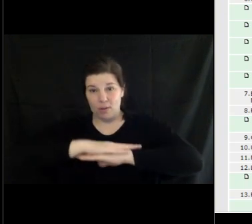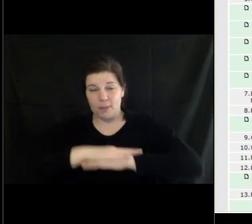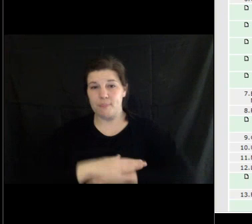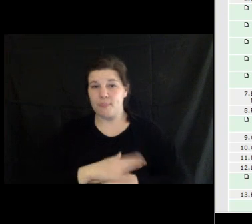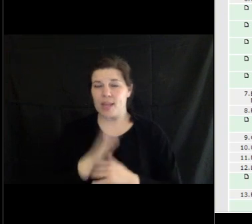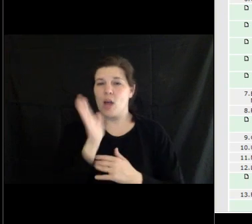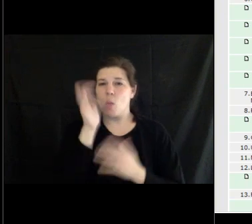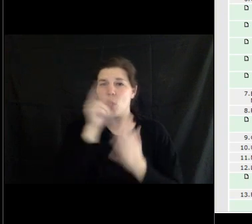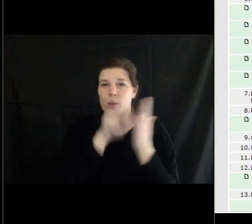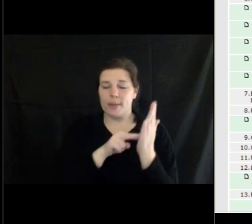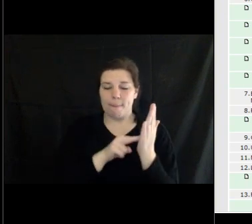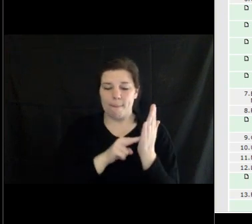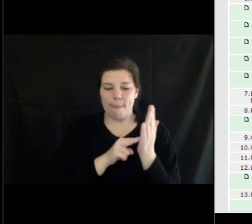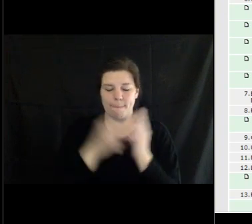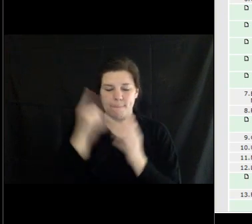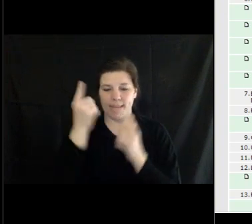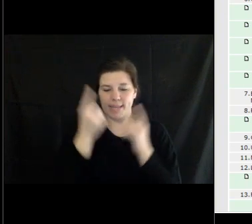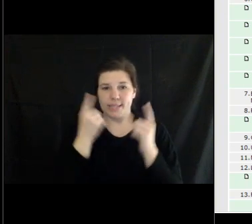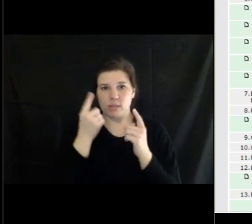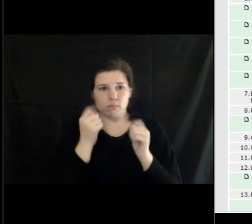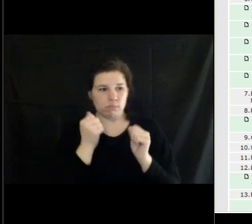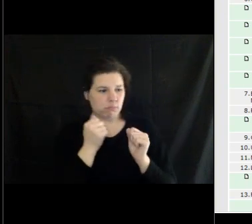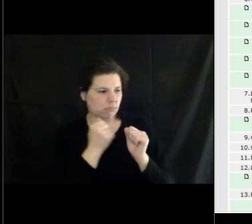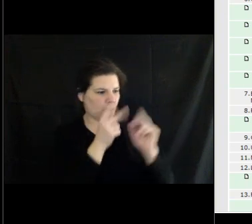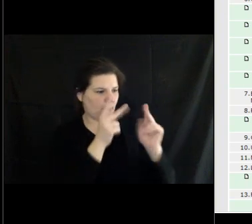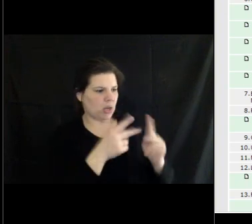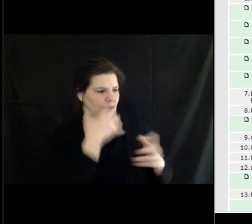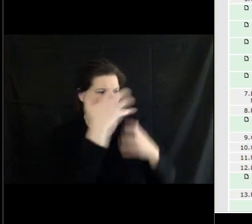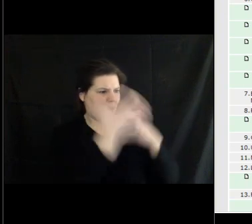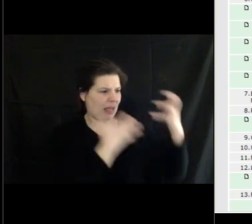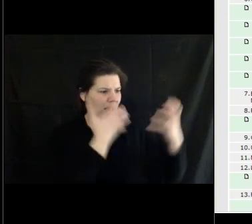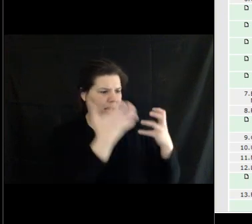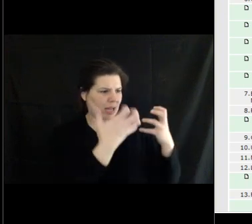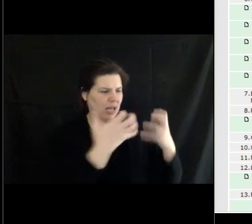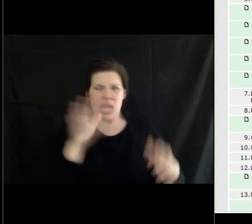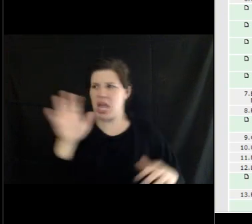it. Consideration. Excuse me, sir. Sir.